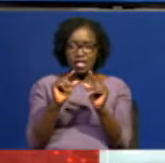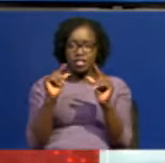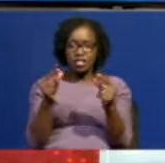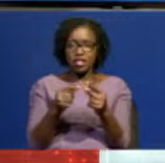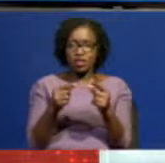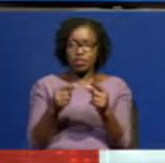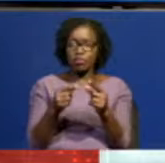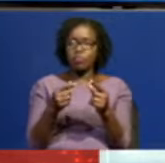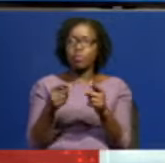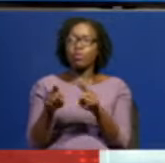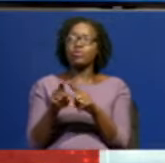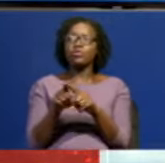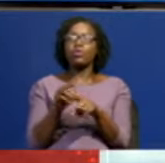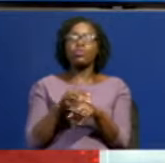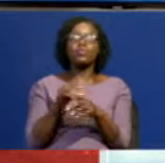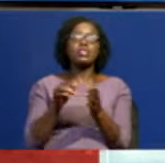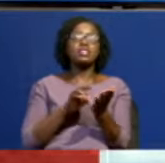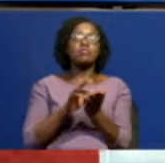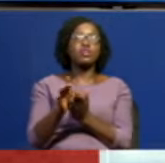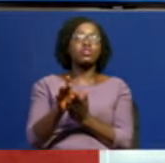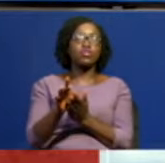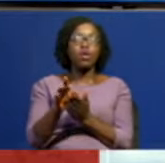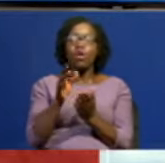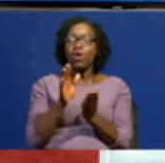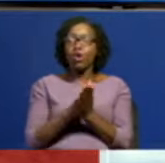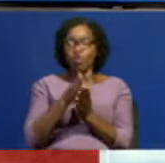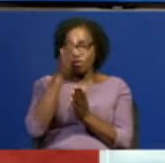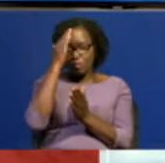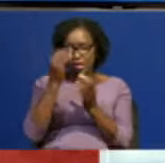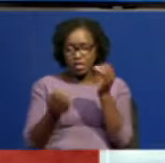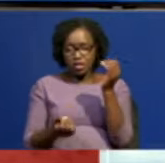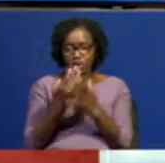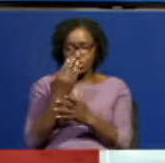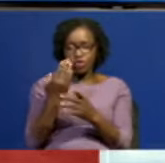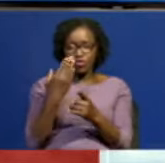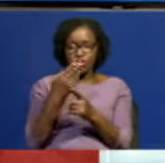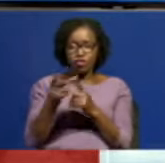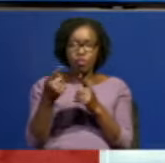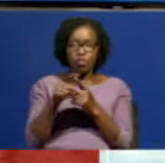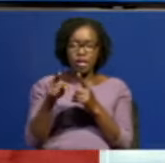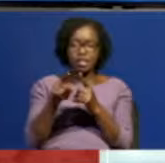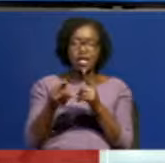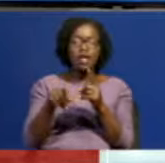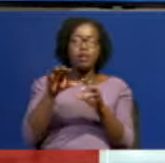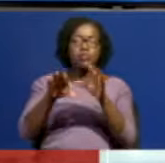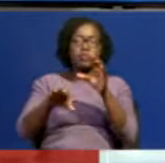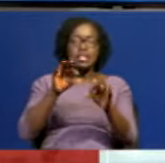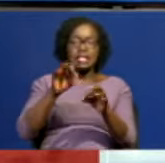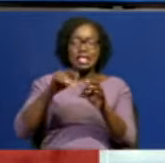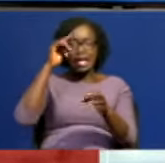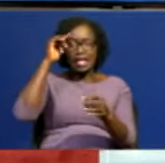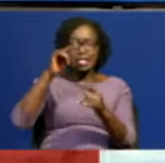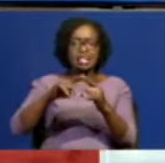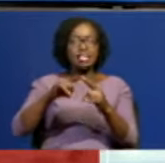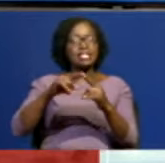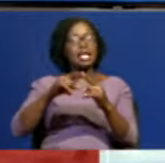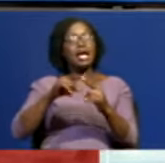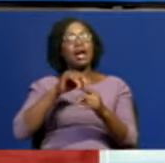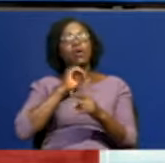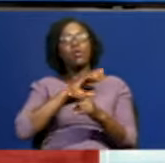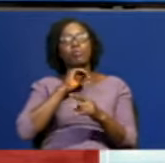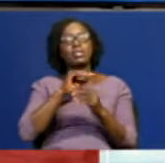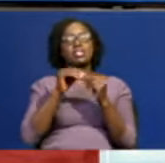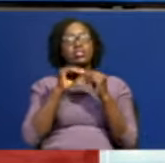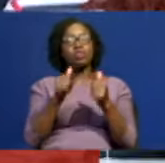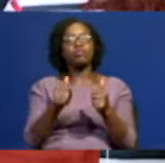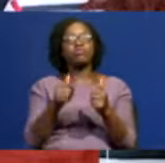in the meantime called for the suspension of Monday's launch of the Form 1 placement exercise until their grievances are